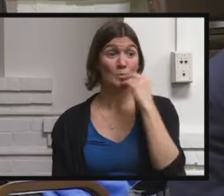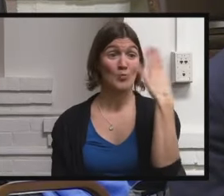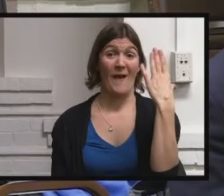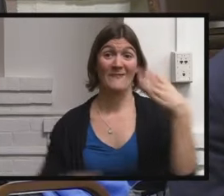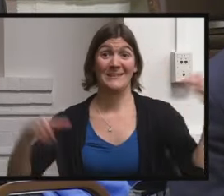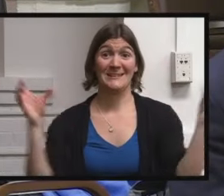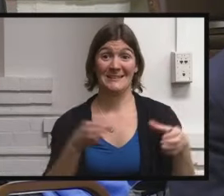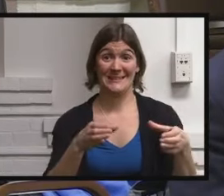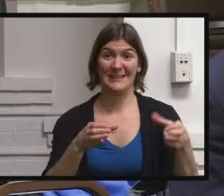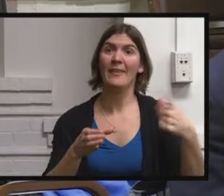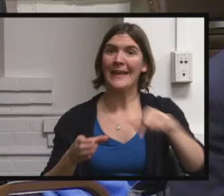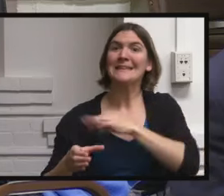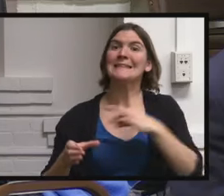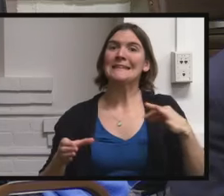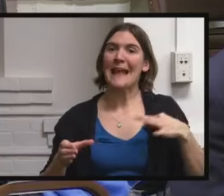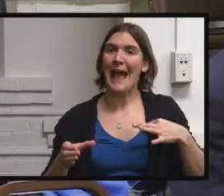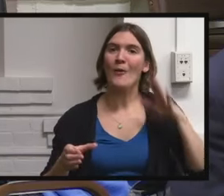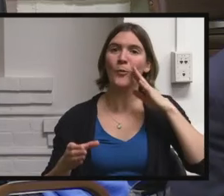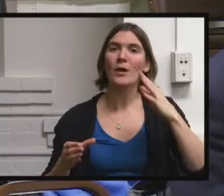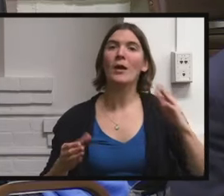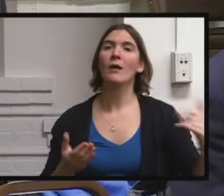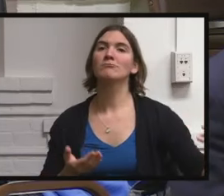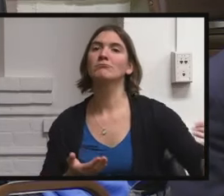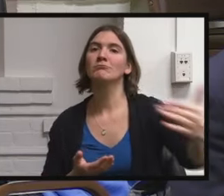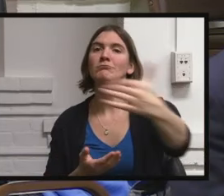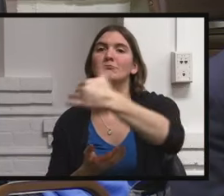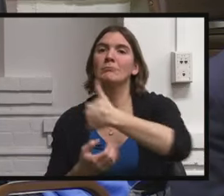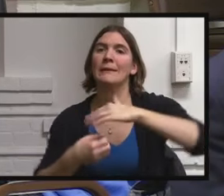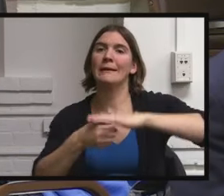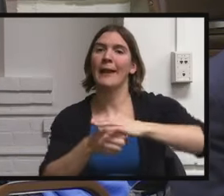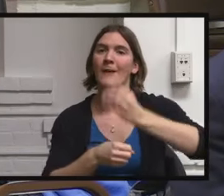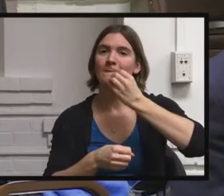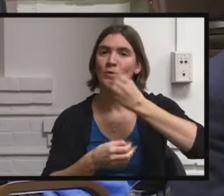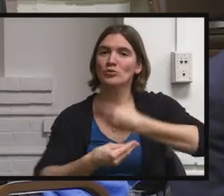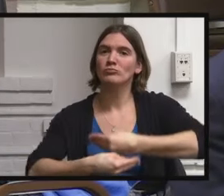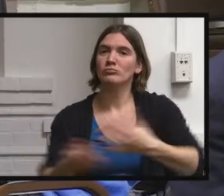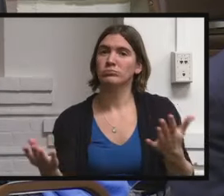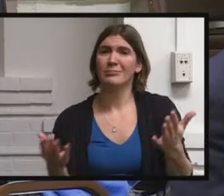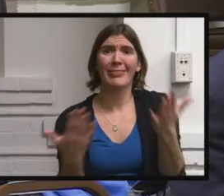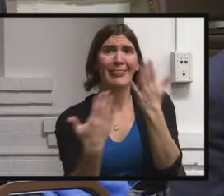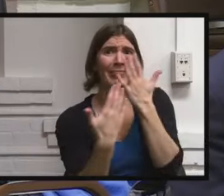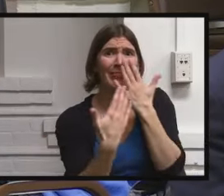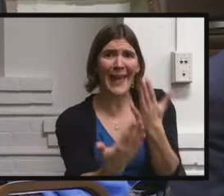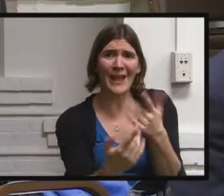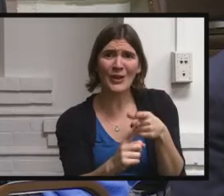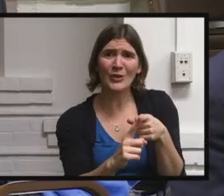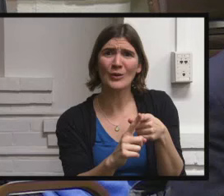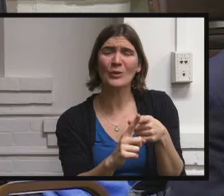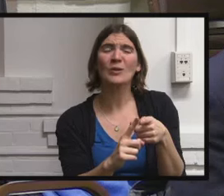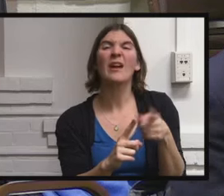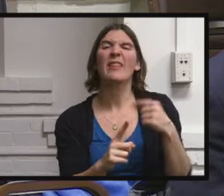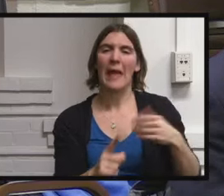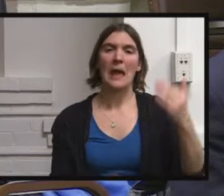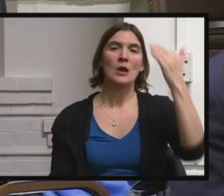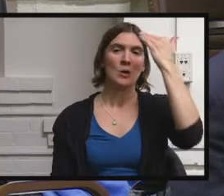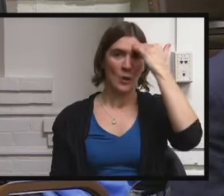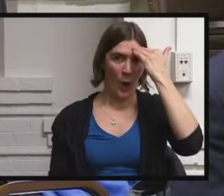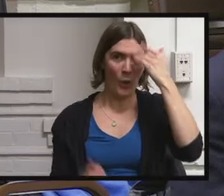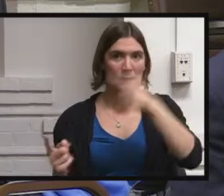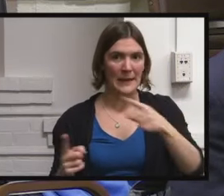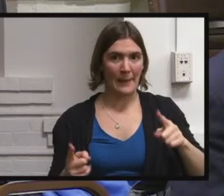breakfast. The employees normally do a food drive for the event, and I know that it's greatly appreciated because they see the things